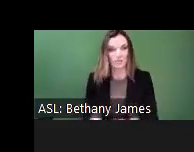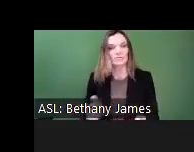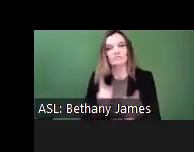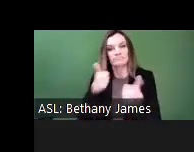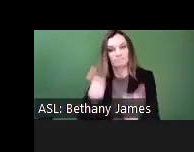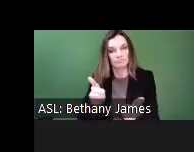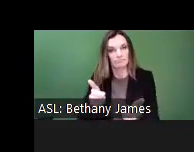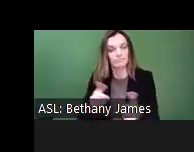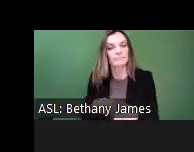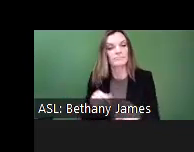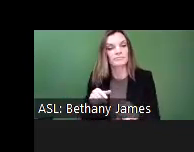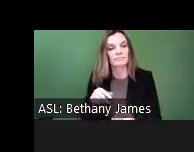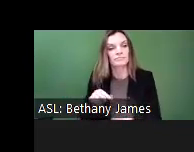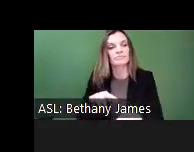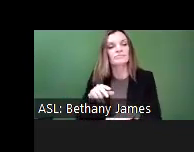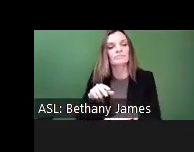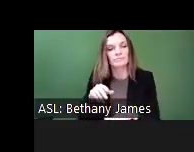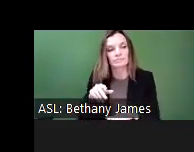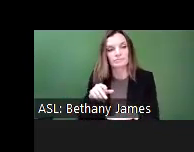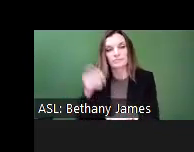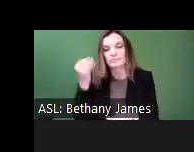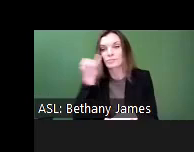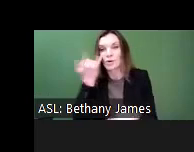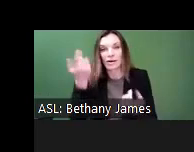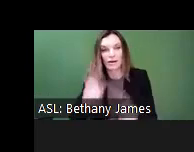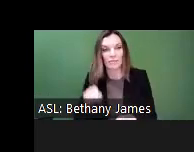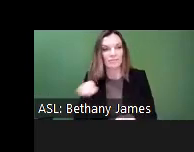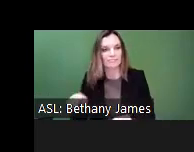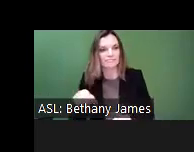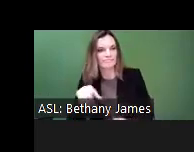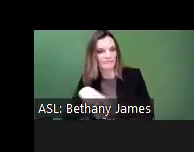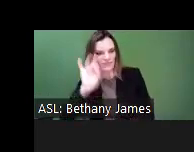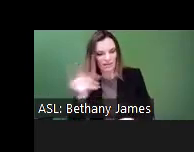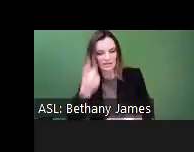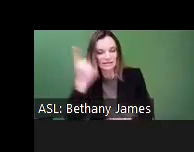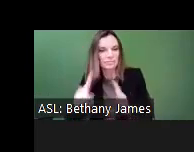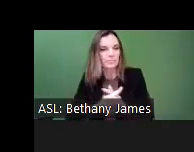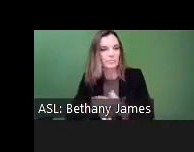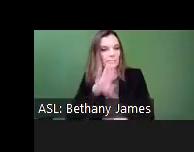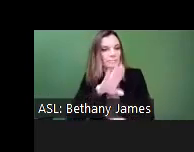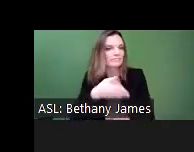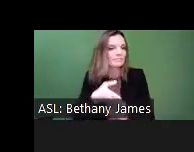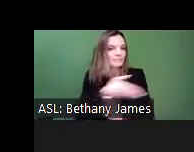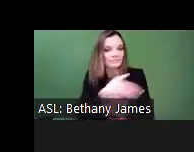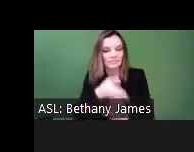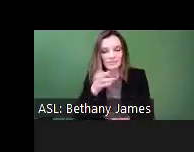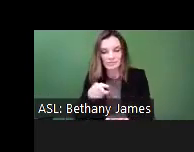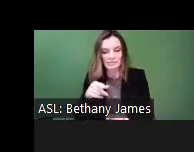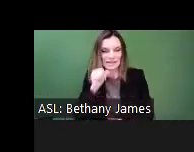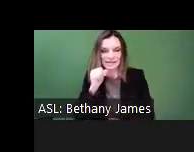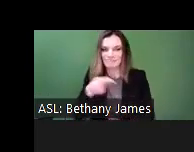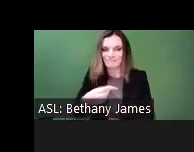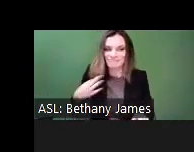that is not in there or can't be set aside or affects your eligibility, then that can cause delays or may make